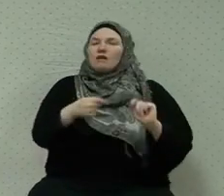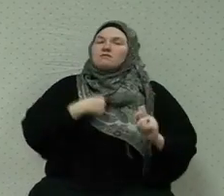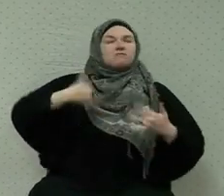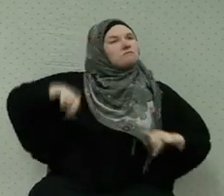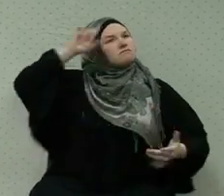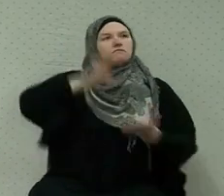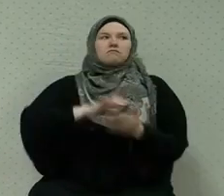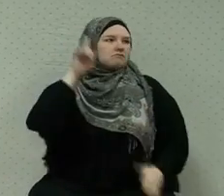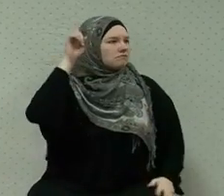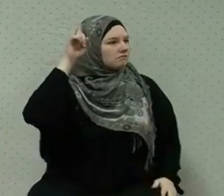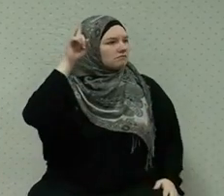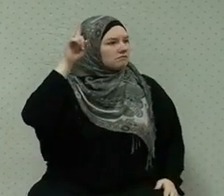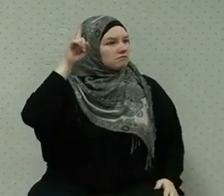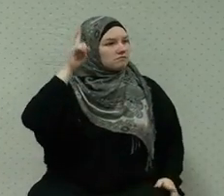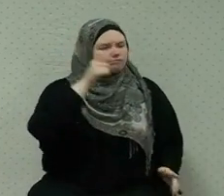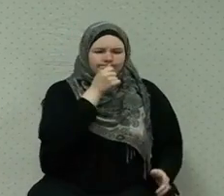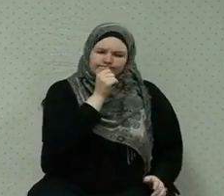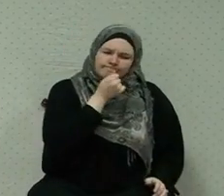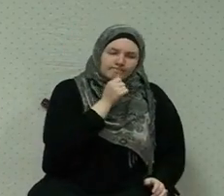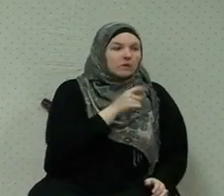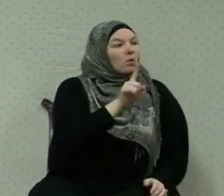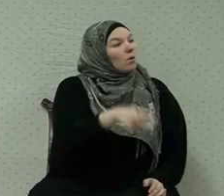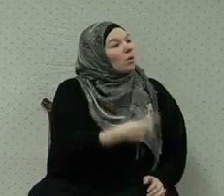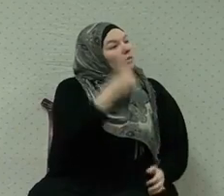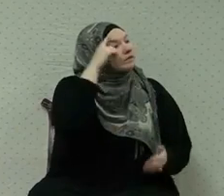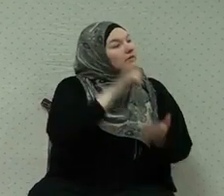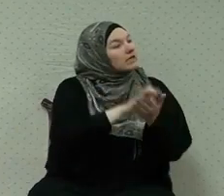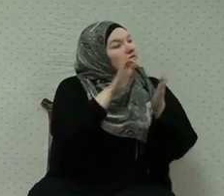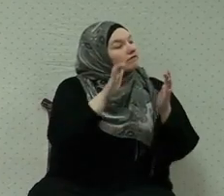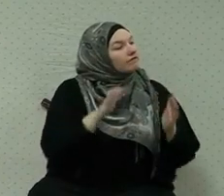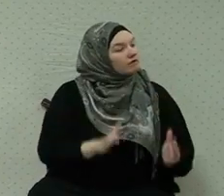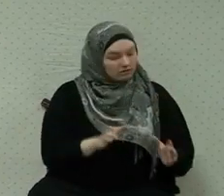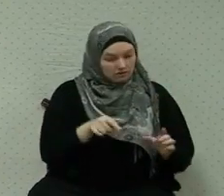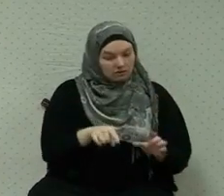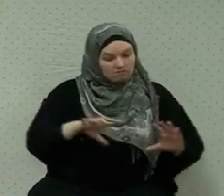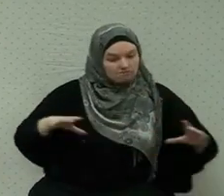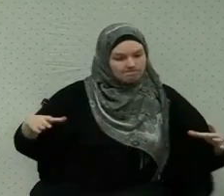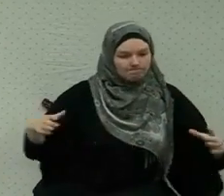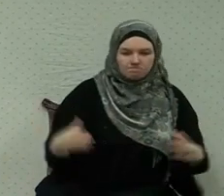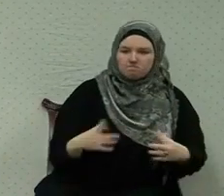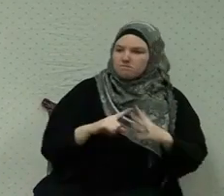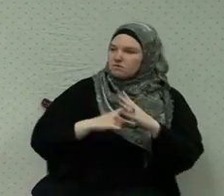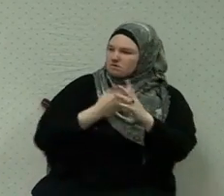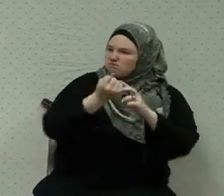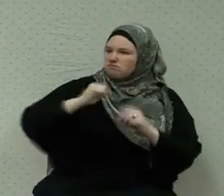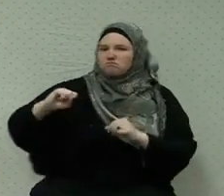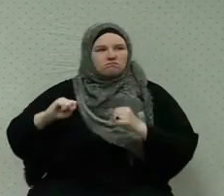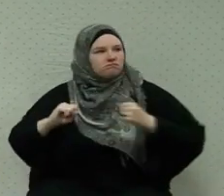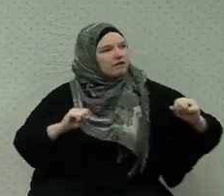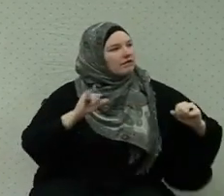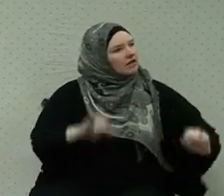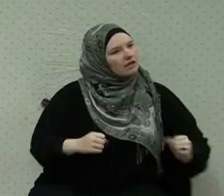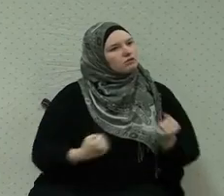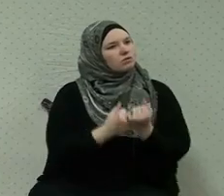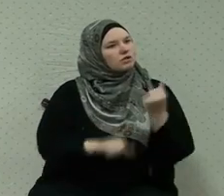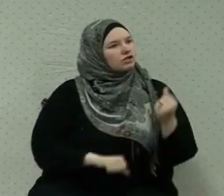And it's only when the believers start to push back that they could stand